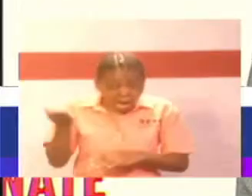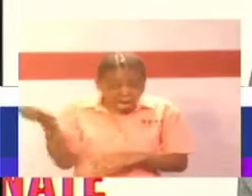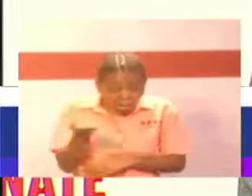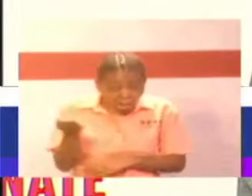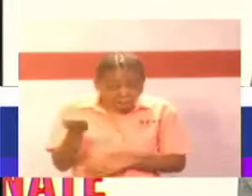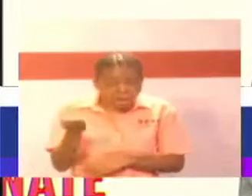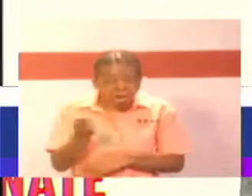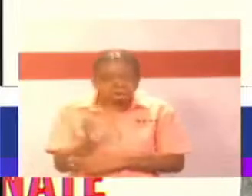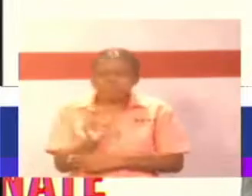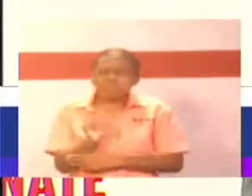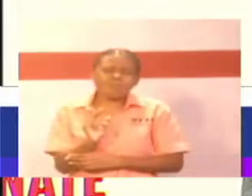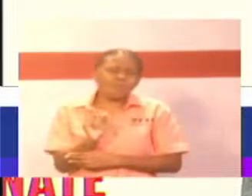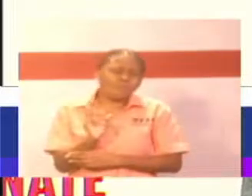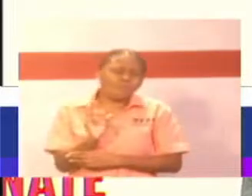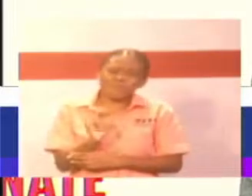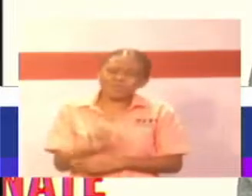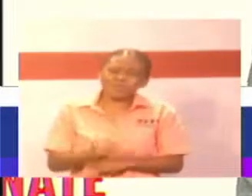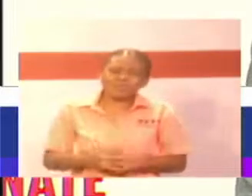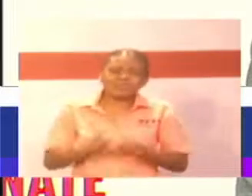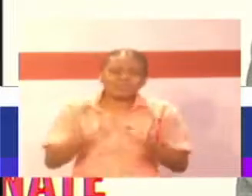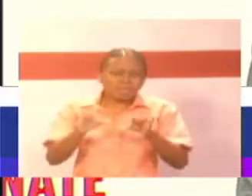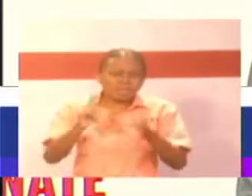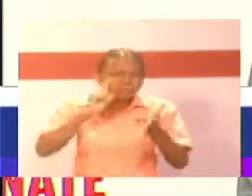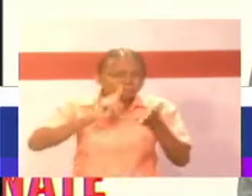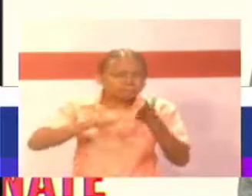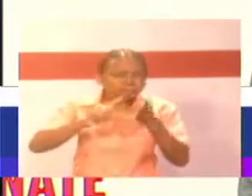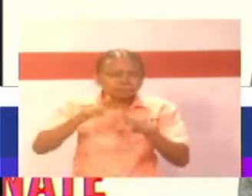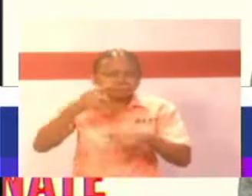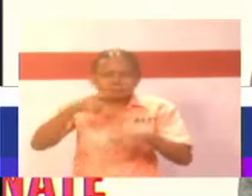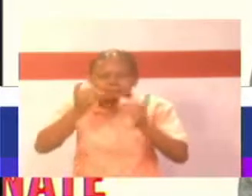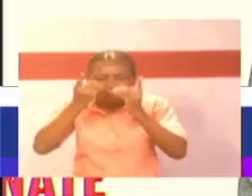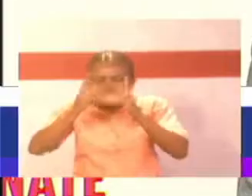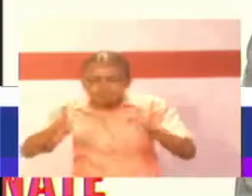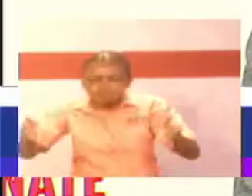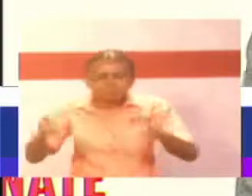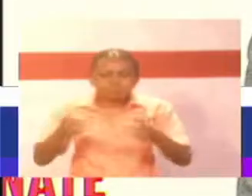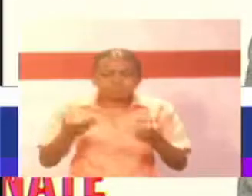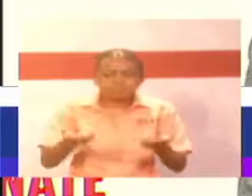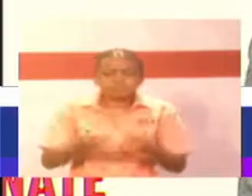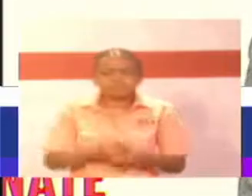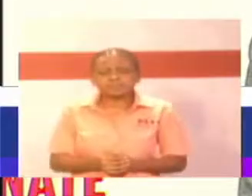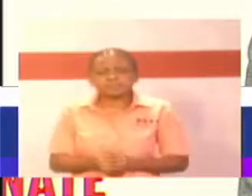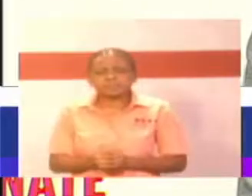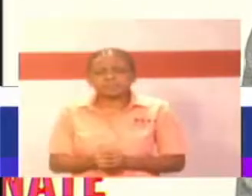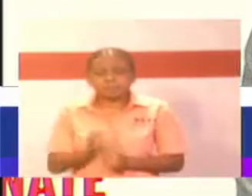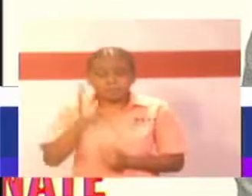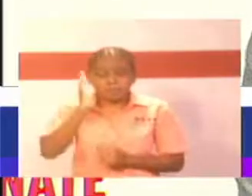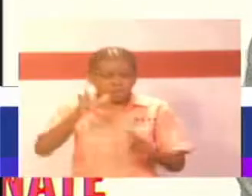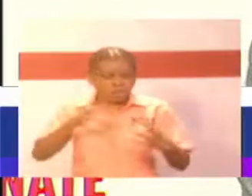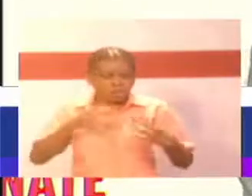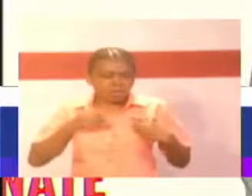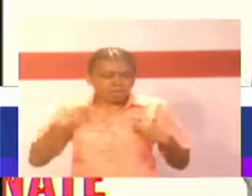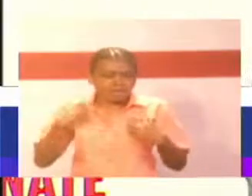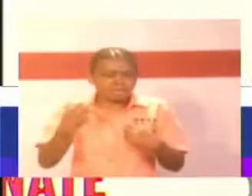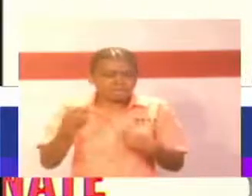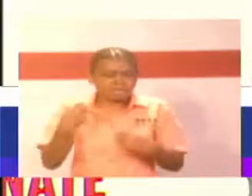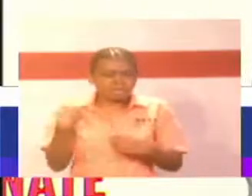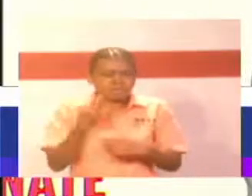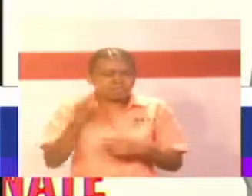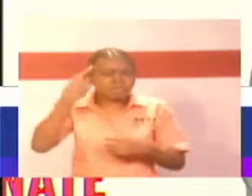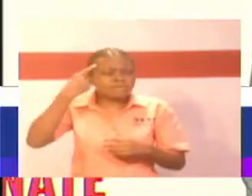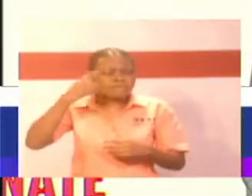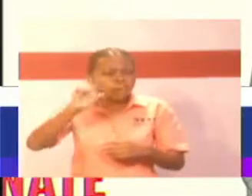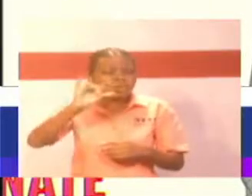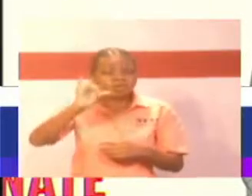yourself against an infectious disease is in fact through vaccination, and we will have vaccines available for both influenza